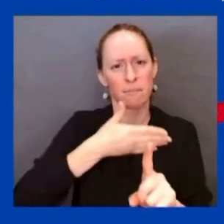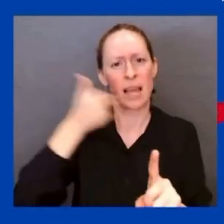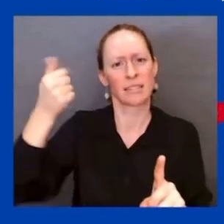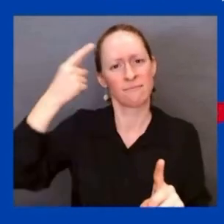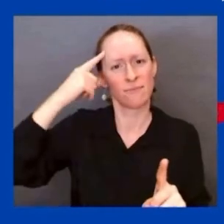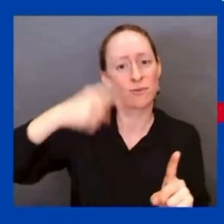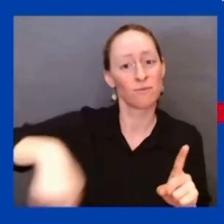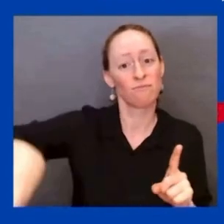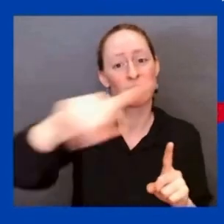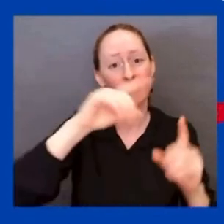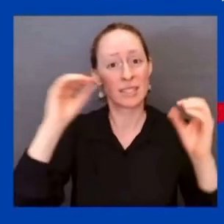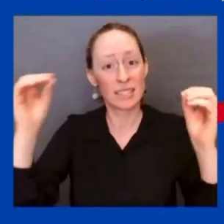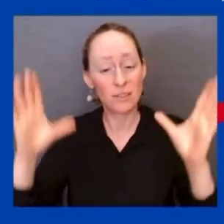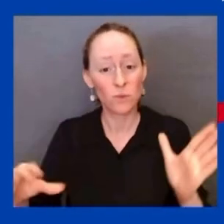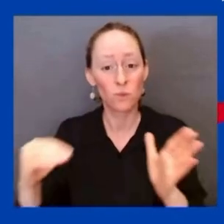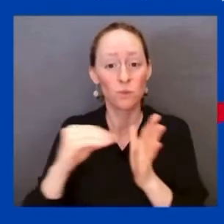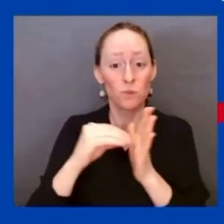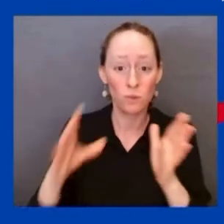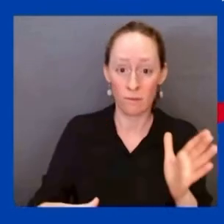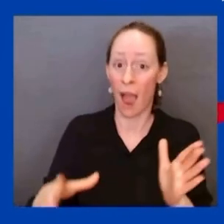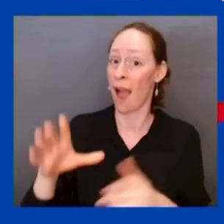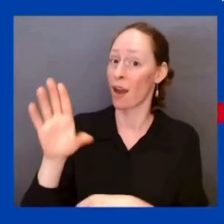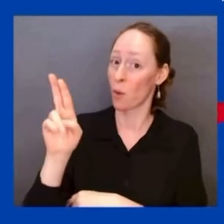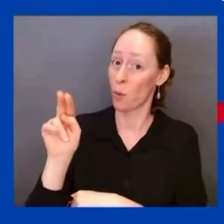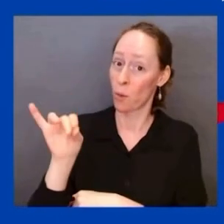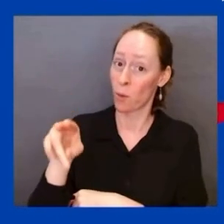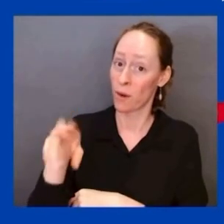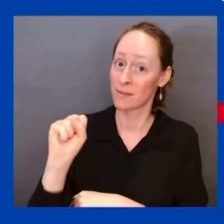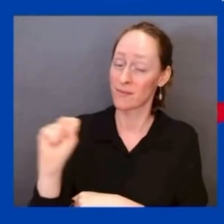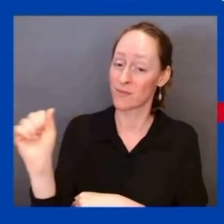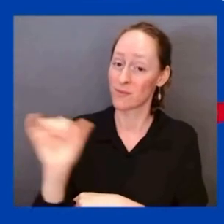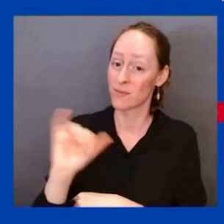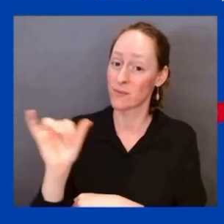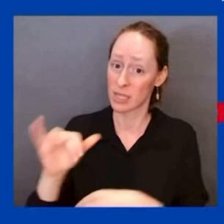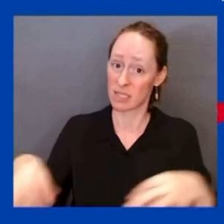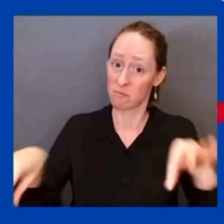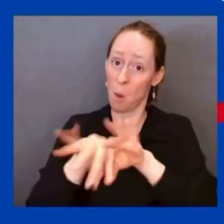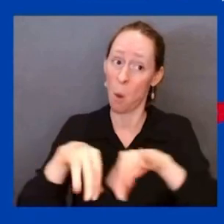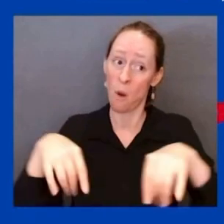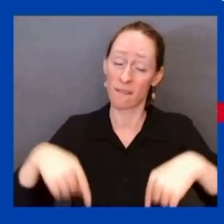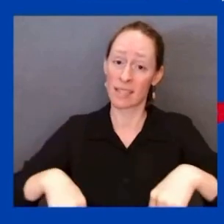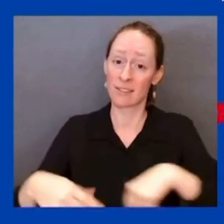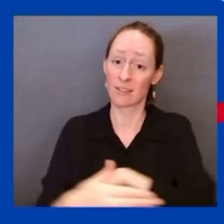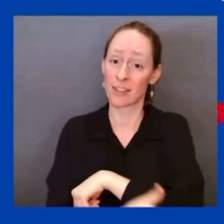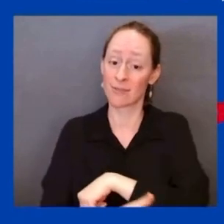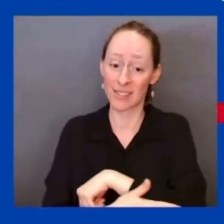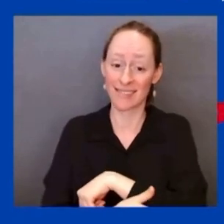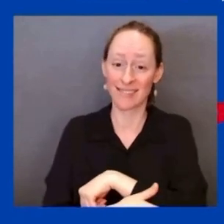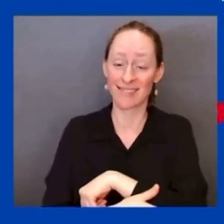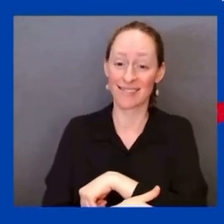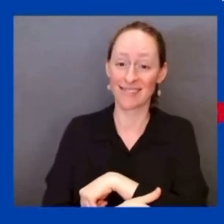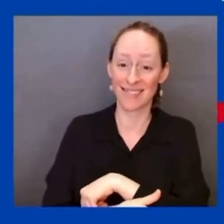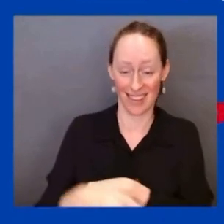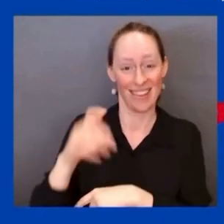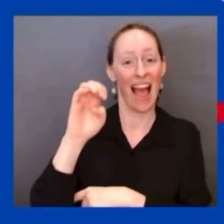the education president, Joe Biden.